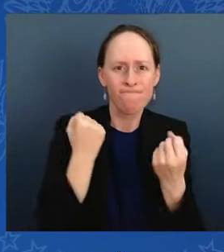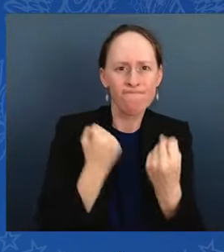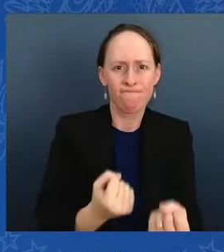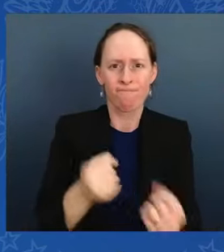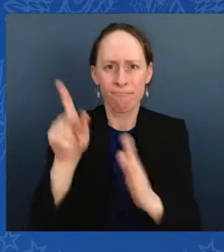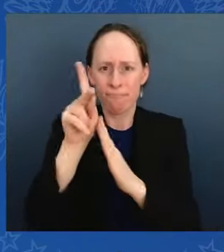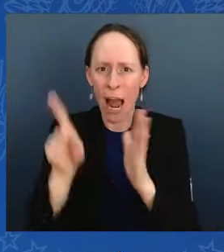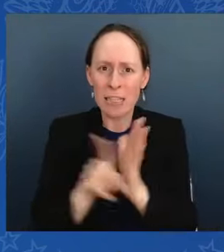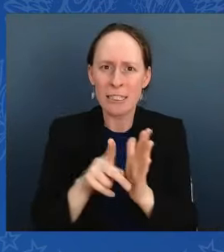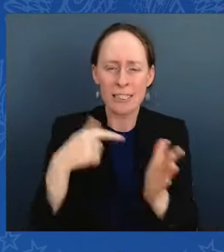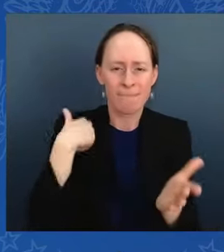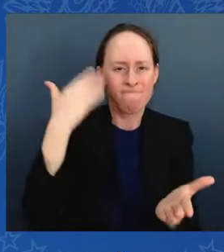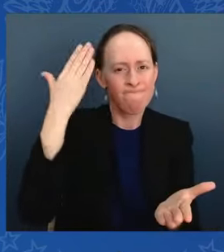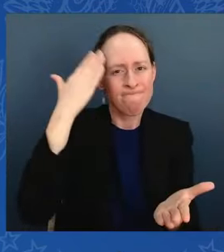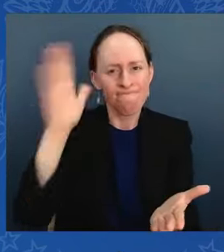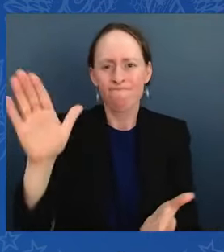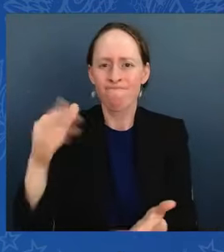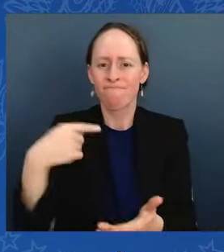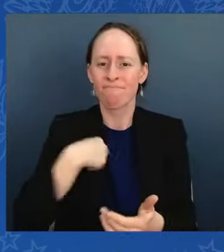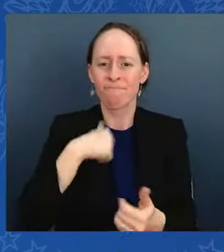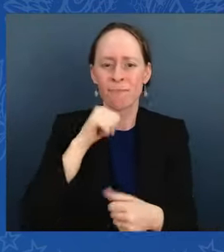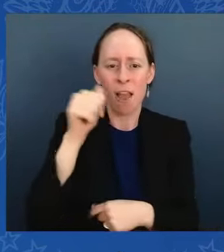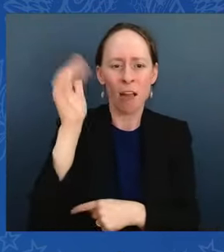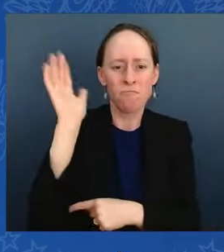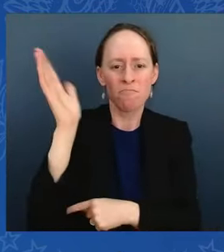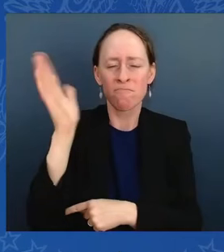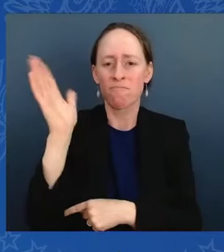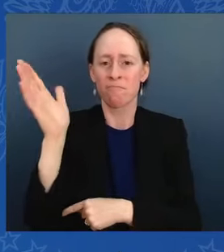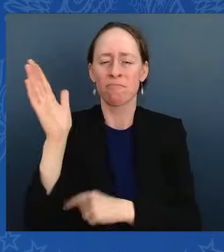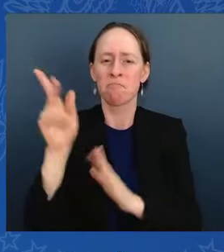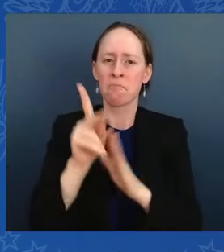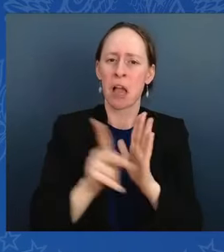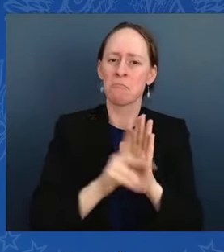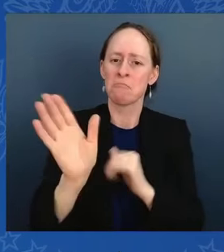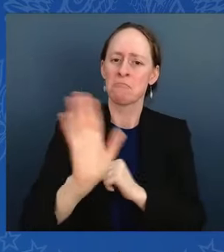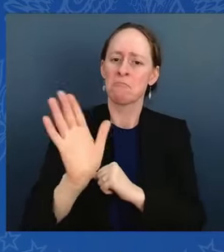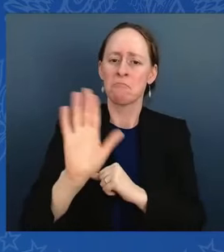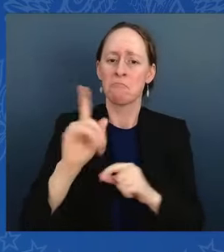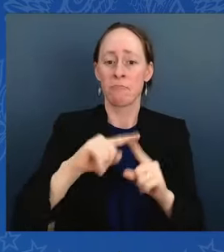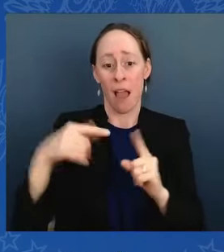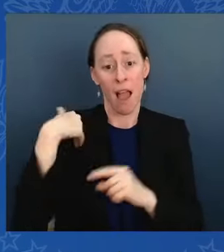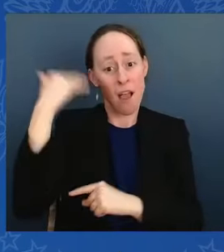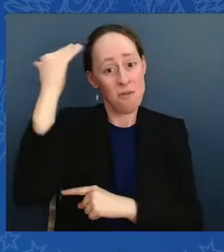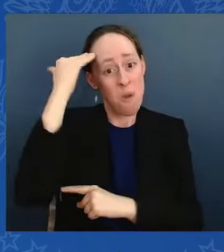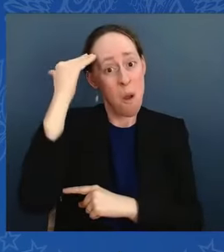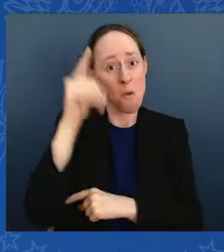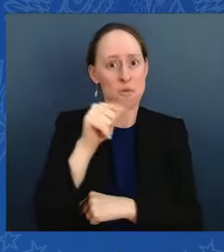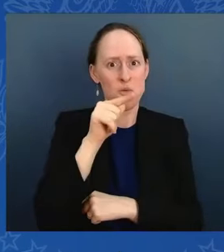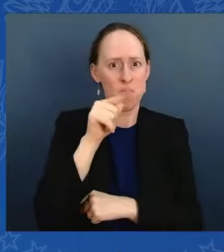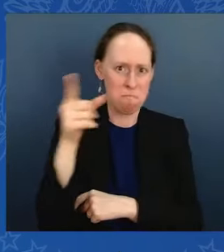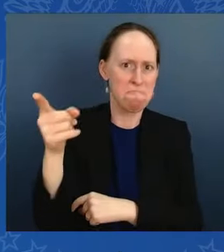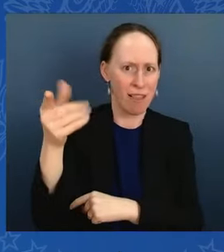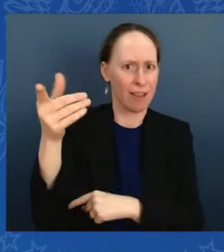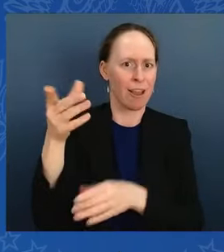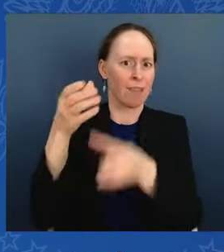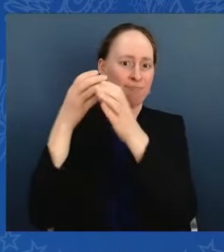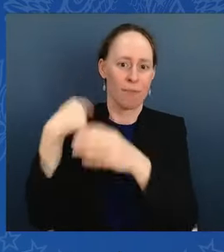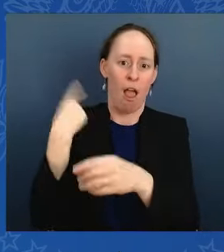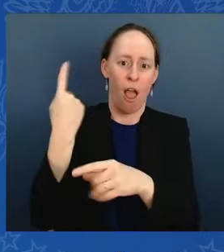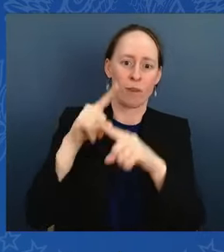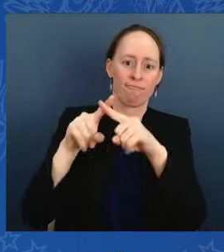from me. But I know some people that do know it real good, and I count on them, and I appreciate them. And they're out there at work on our